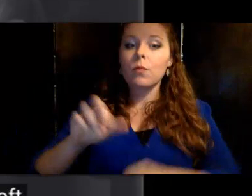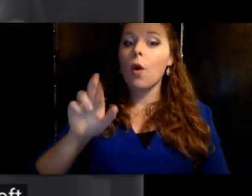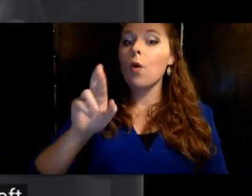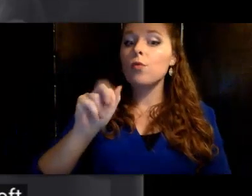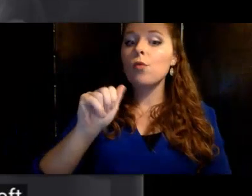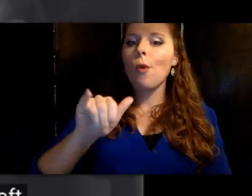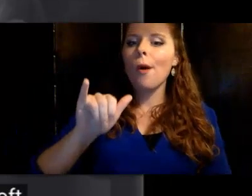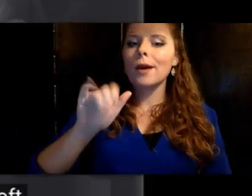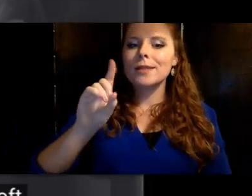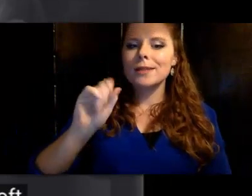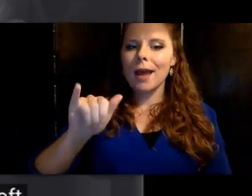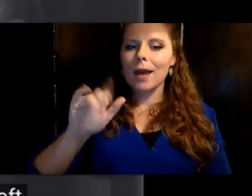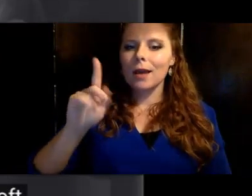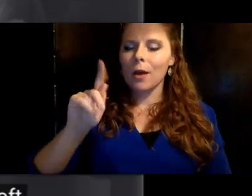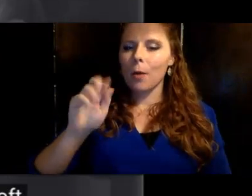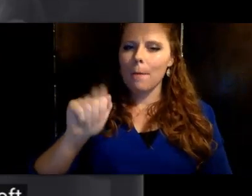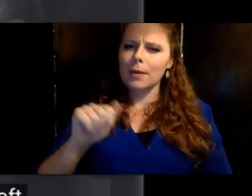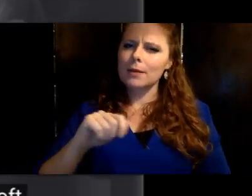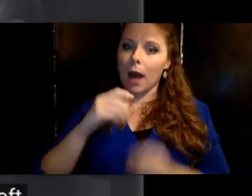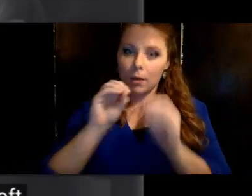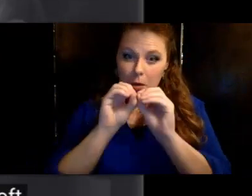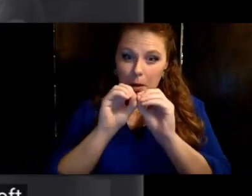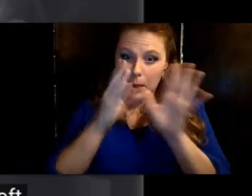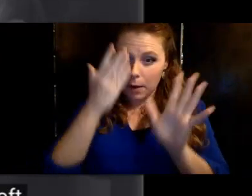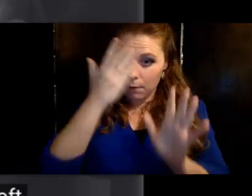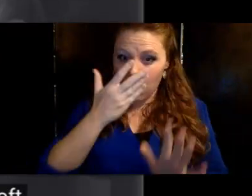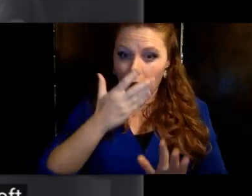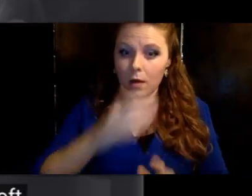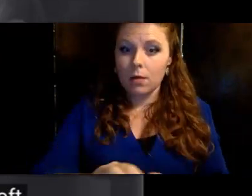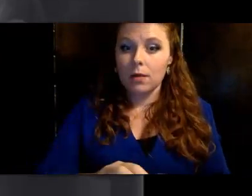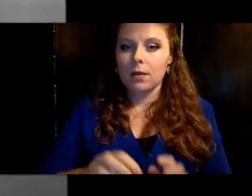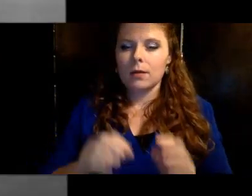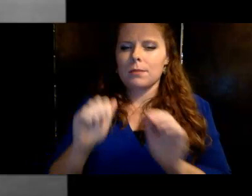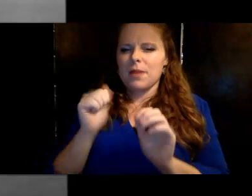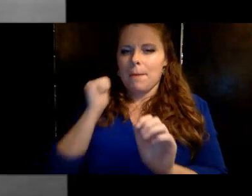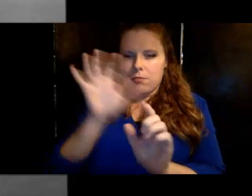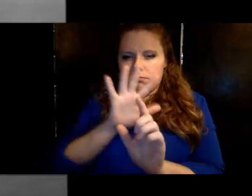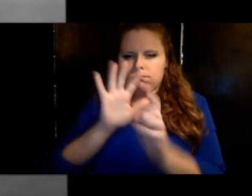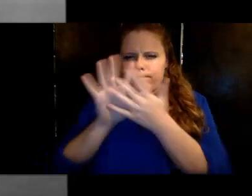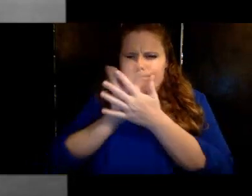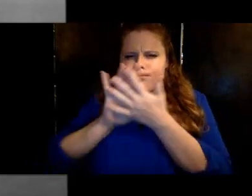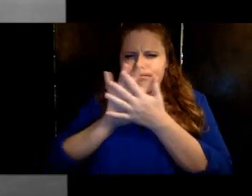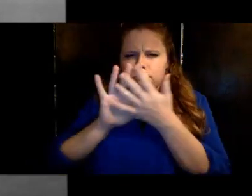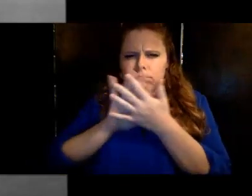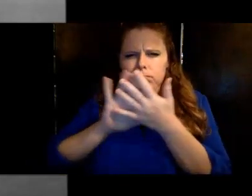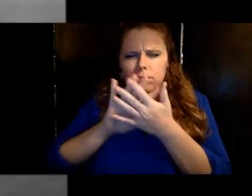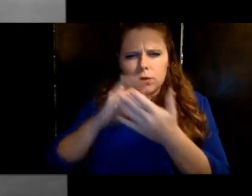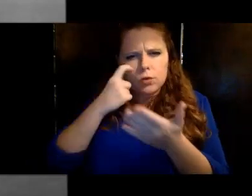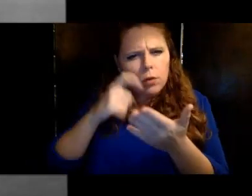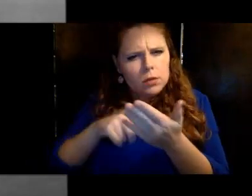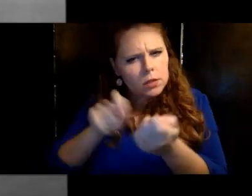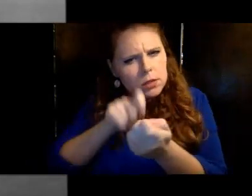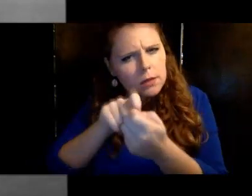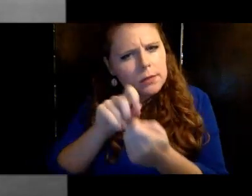contrasted sharply focused figures with blurry, soft backgrounds in his photographs. Such a contrast in detail gives the sense